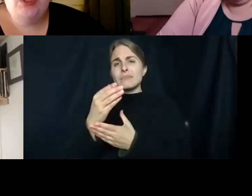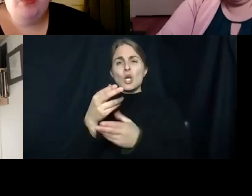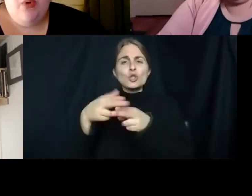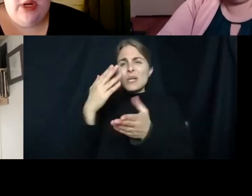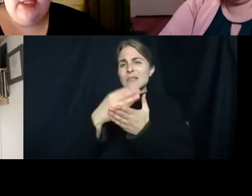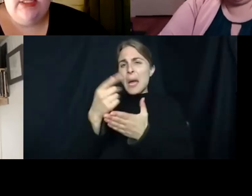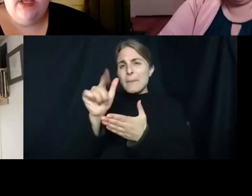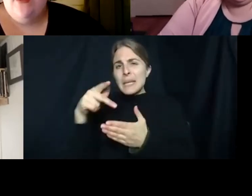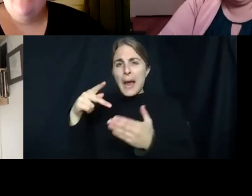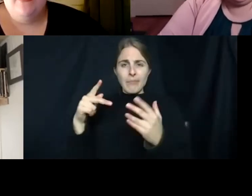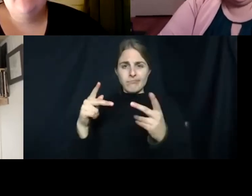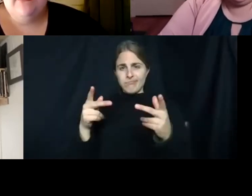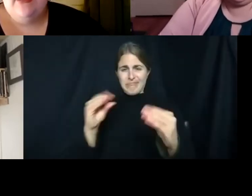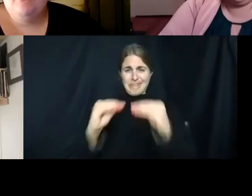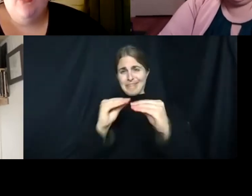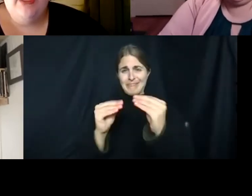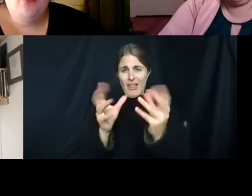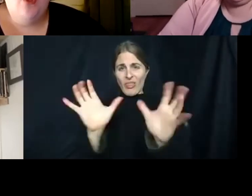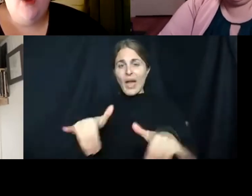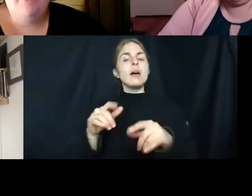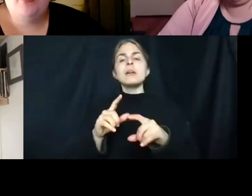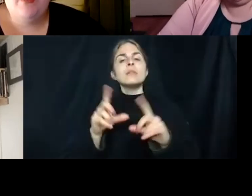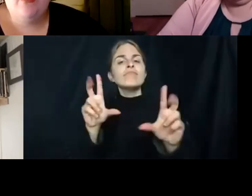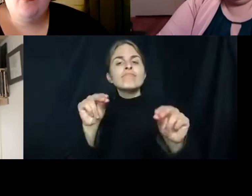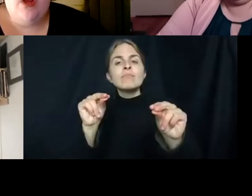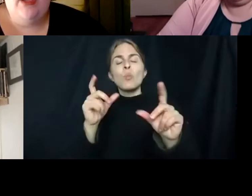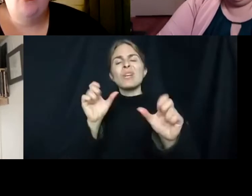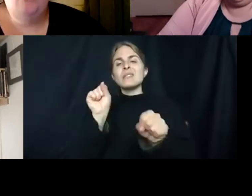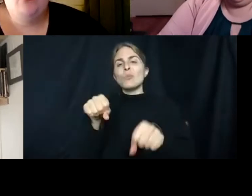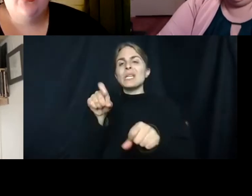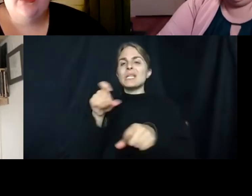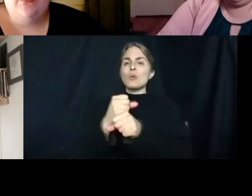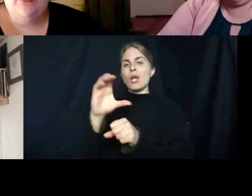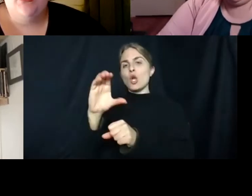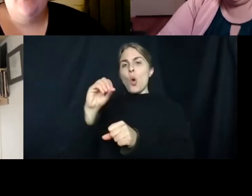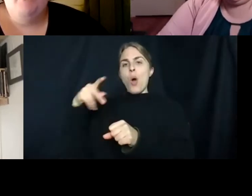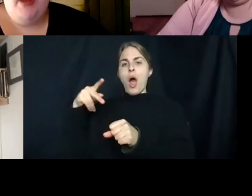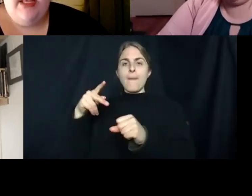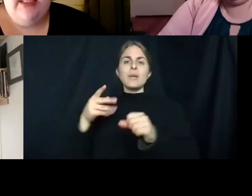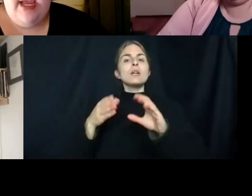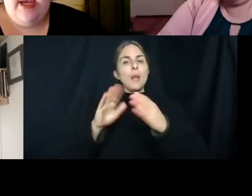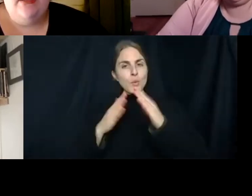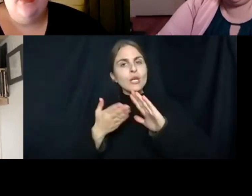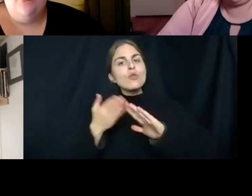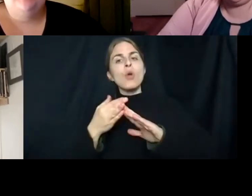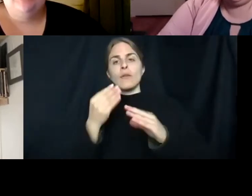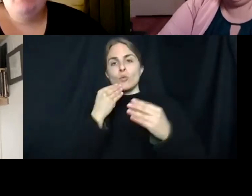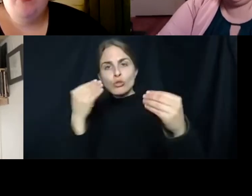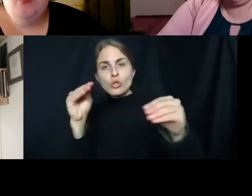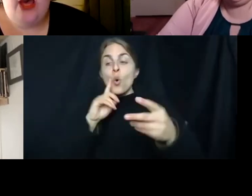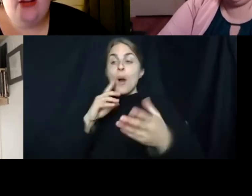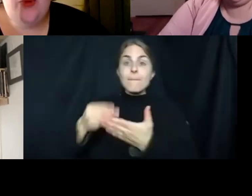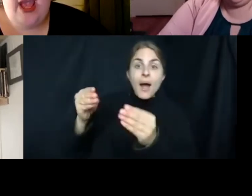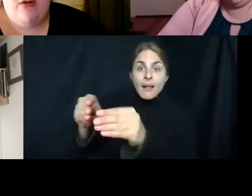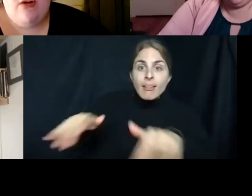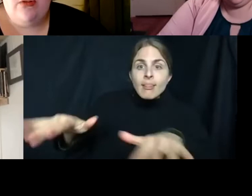material supports, things like supporting co-op community-run grocery stores, buying land, teaching people